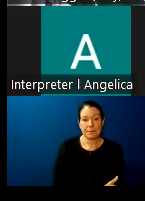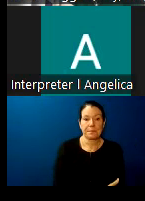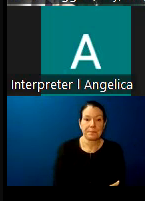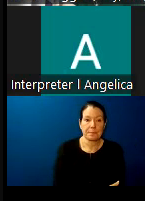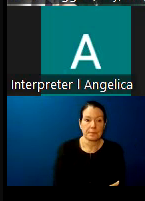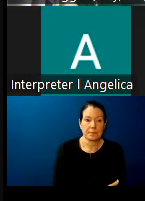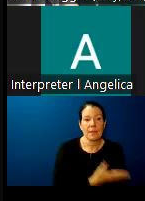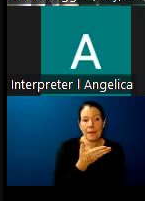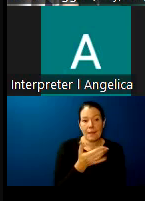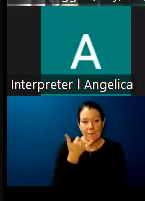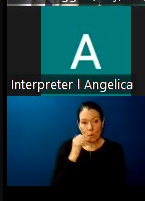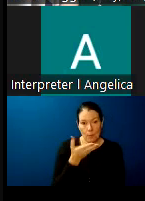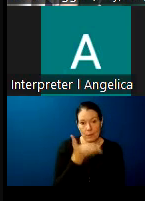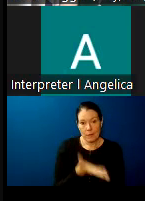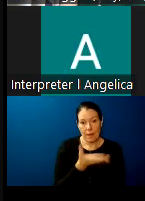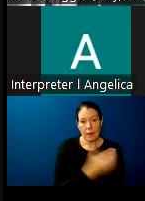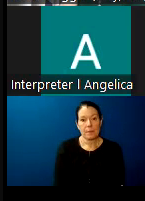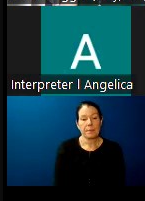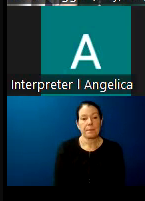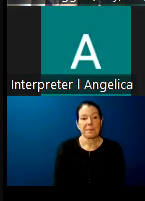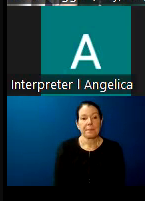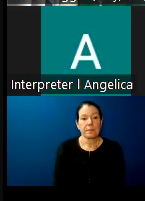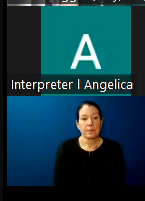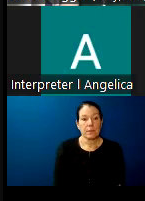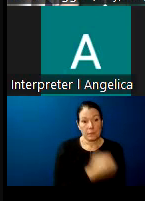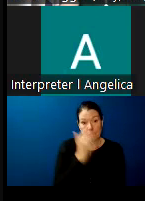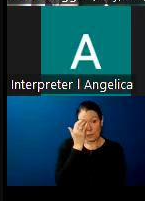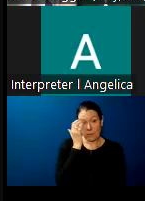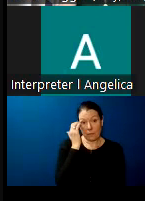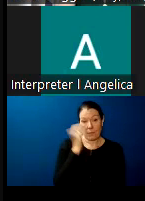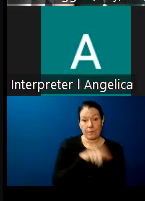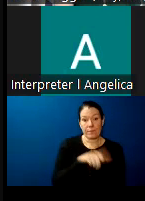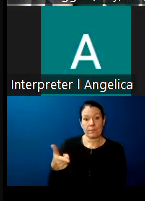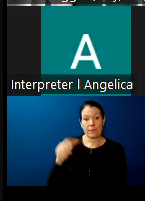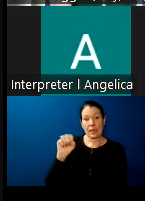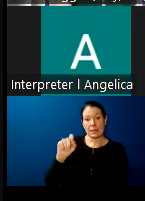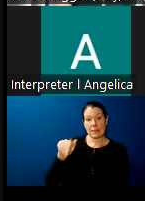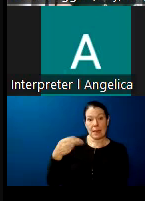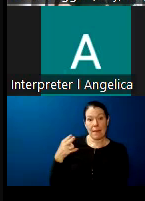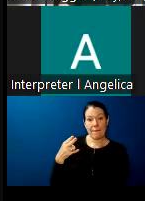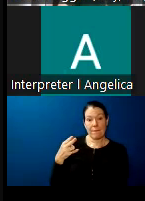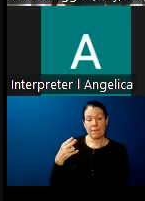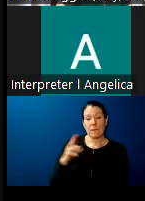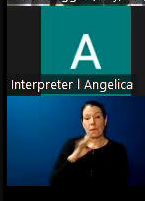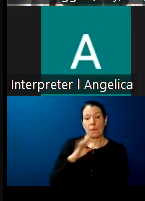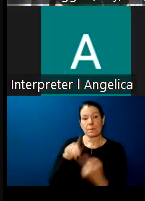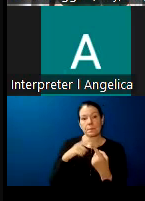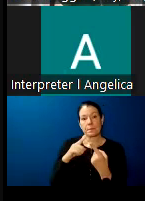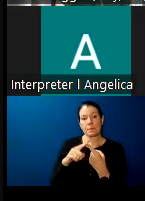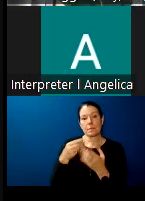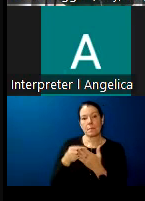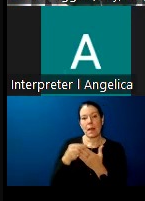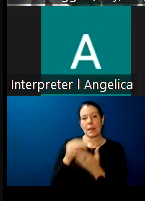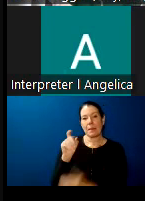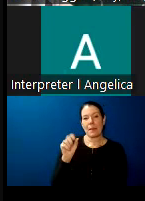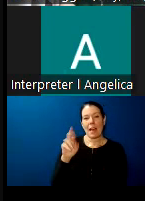number is there. And then I will pass it off to Steph just to talk a little bit about the Money Matters